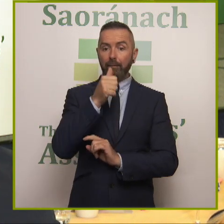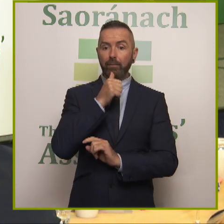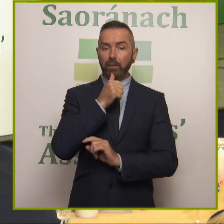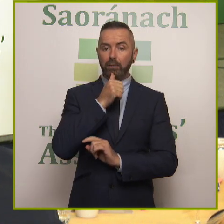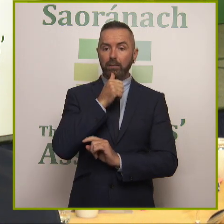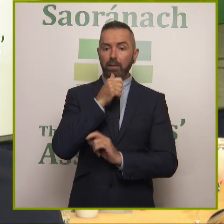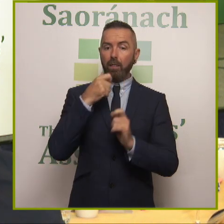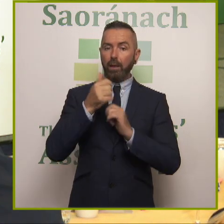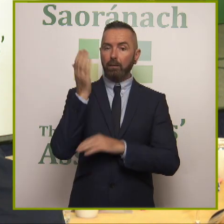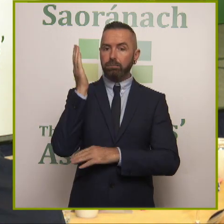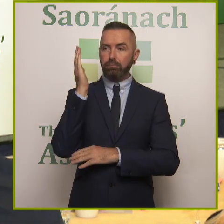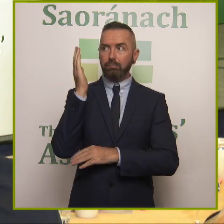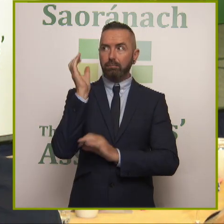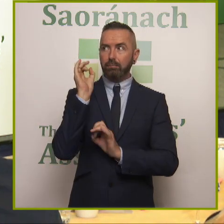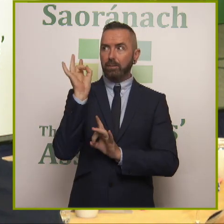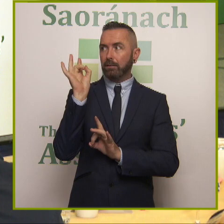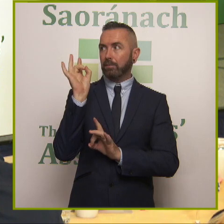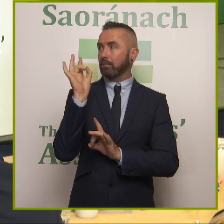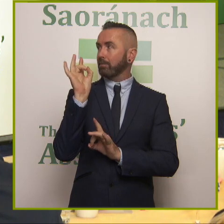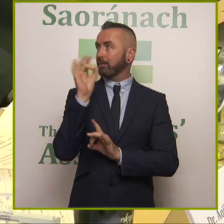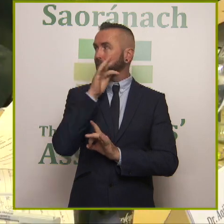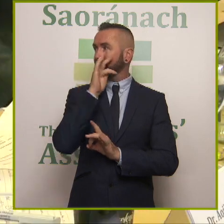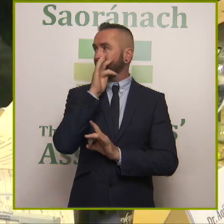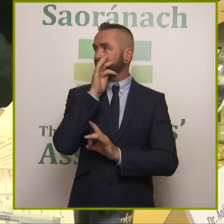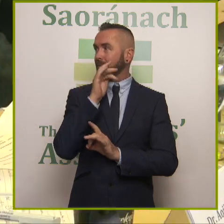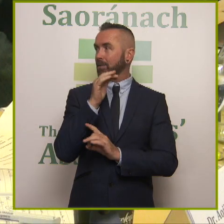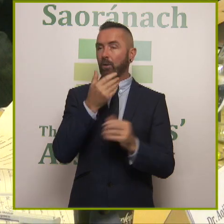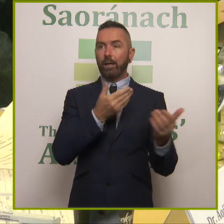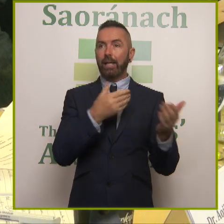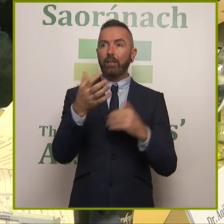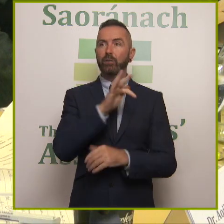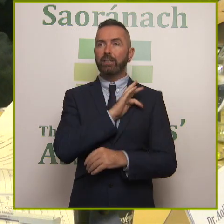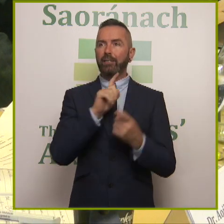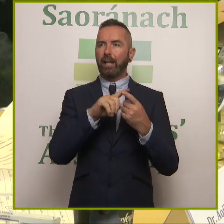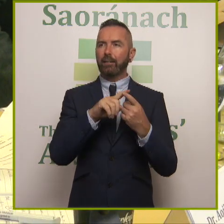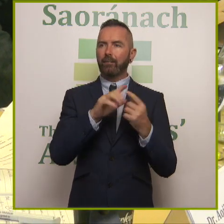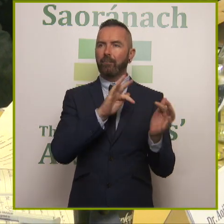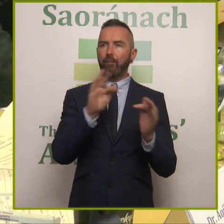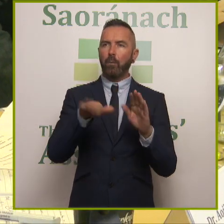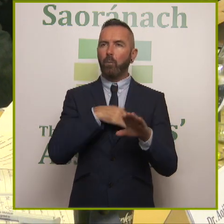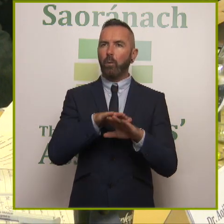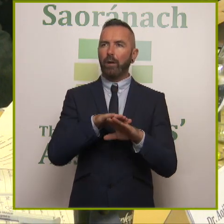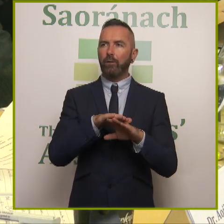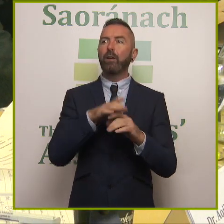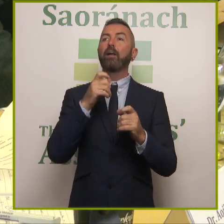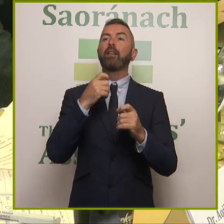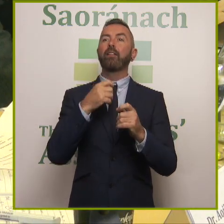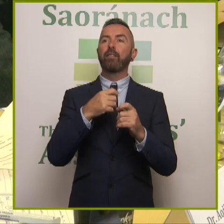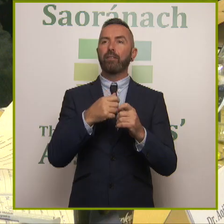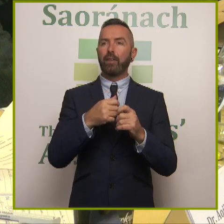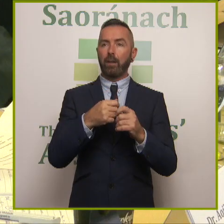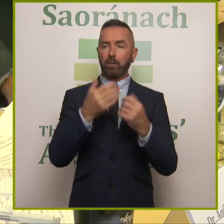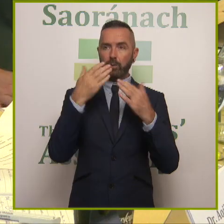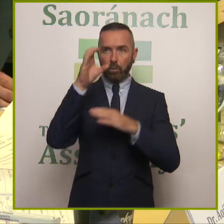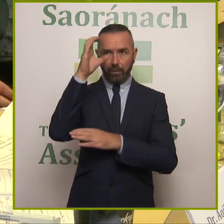movie. Is that okay? So if you'll introduce yourself and where you're from, and then we'll go directly to our movie so that we can see everyone